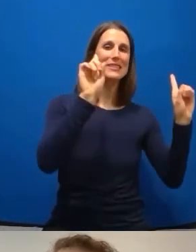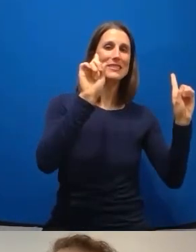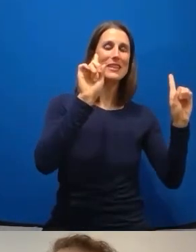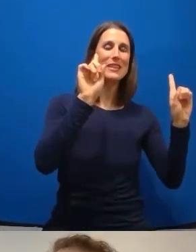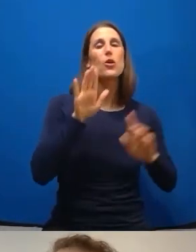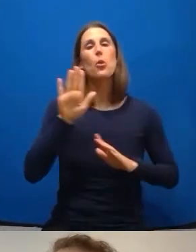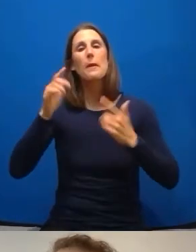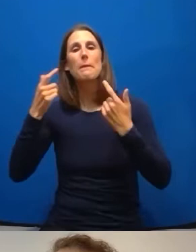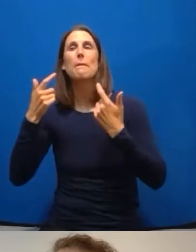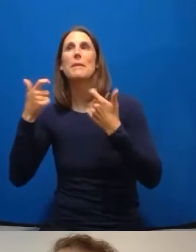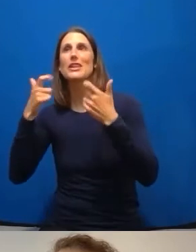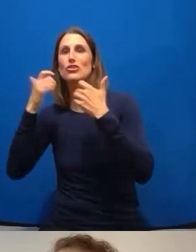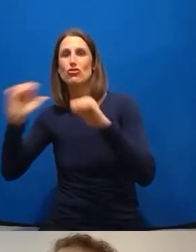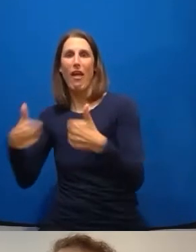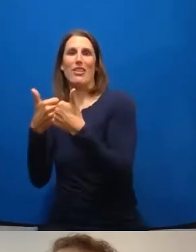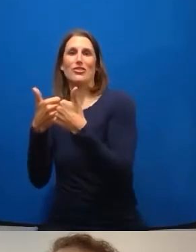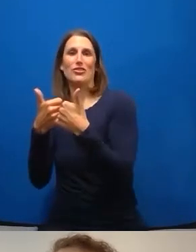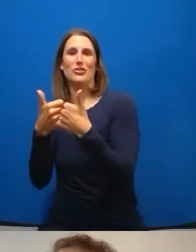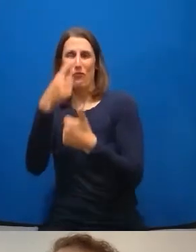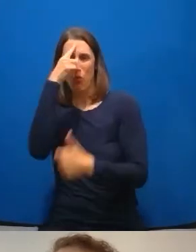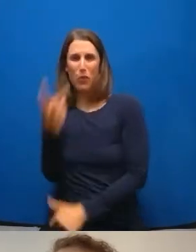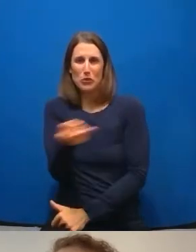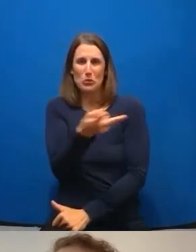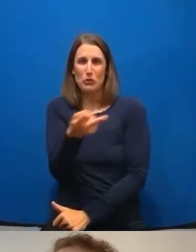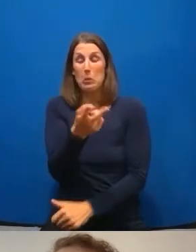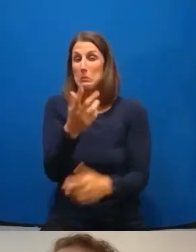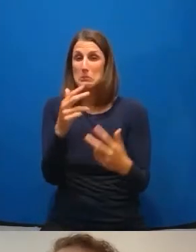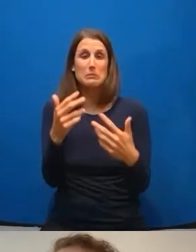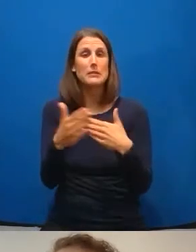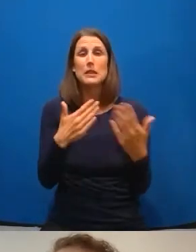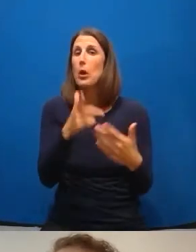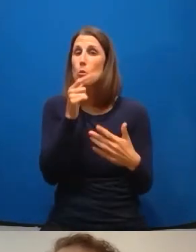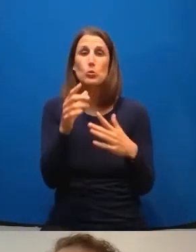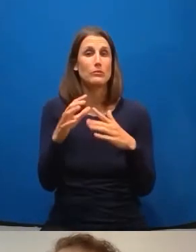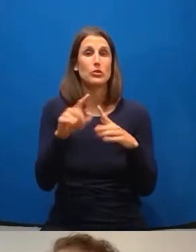as a therapist? Either one of you can start, whatever you prefer.